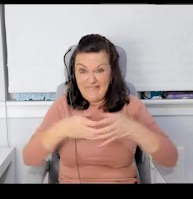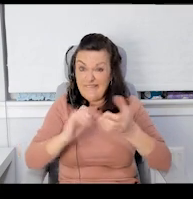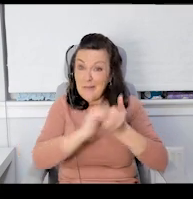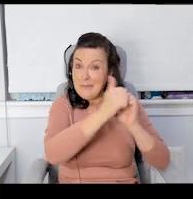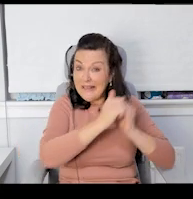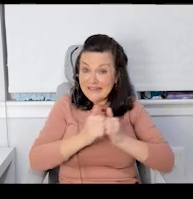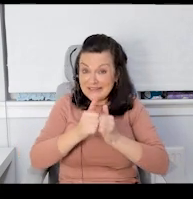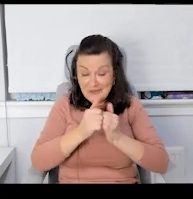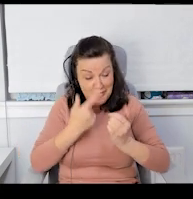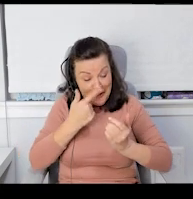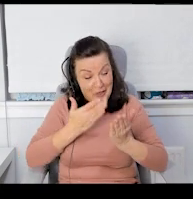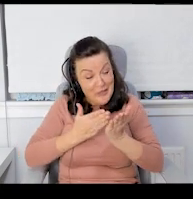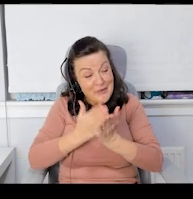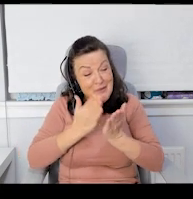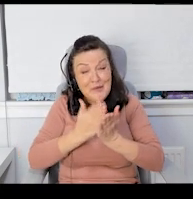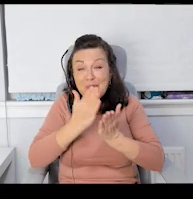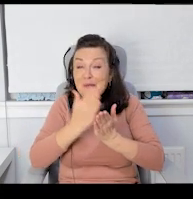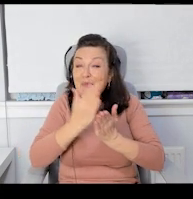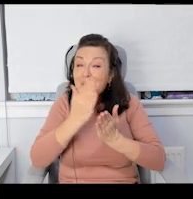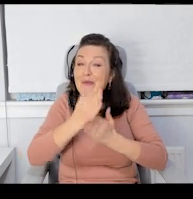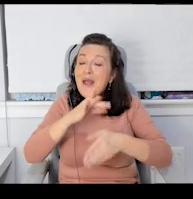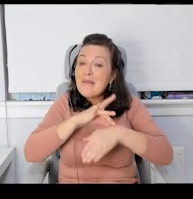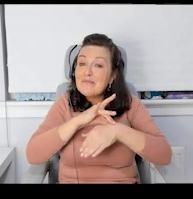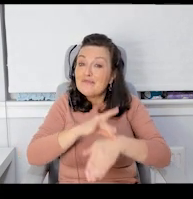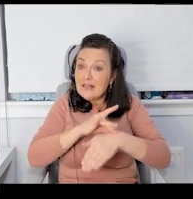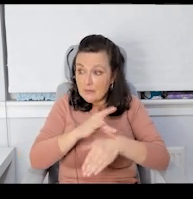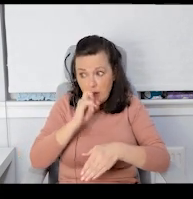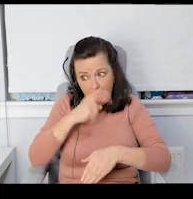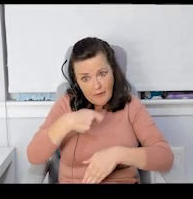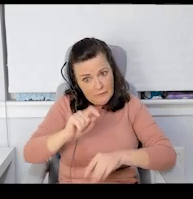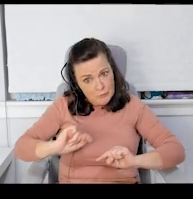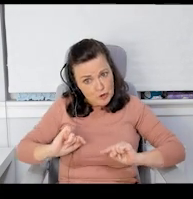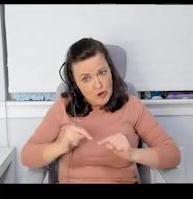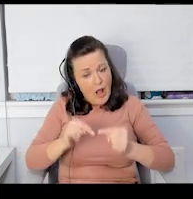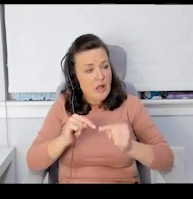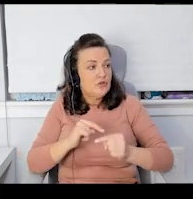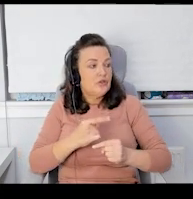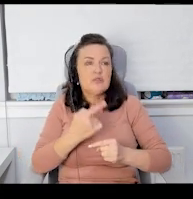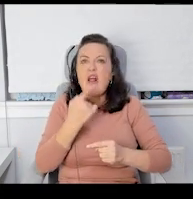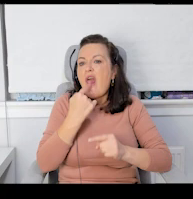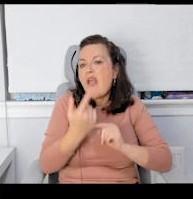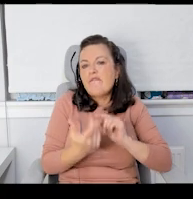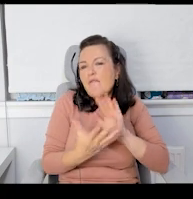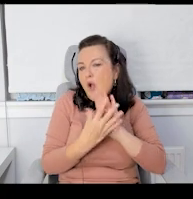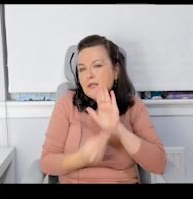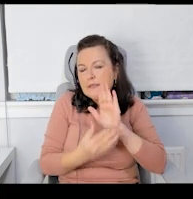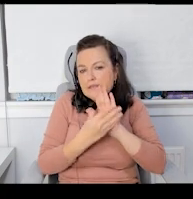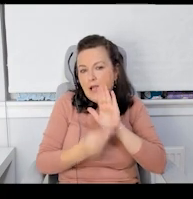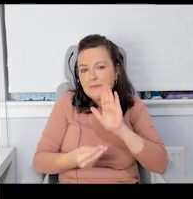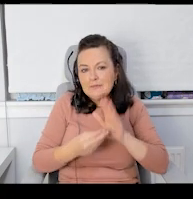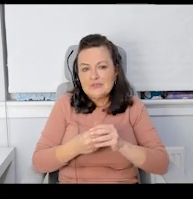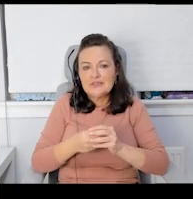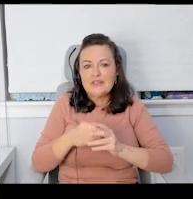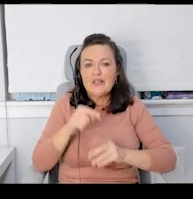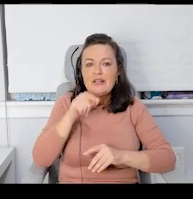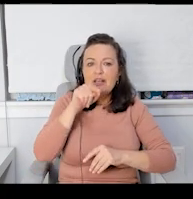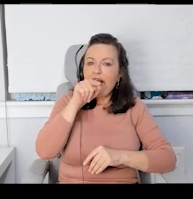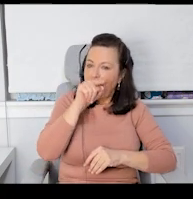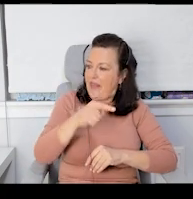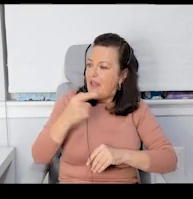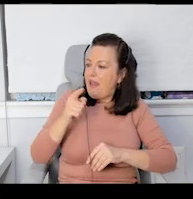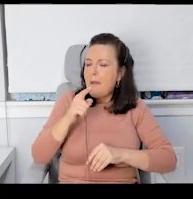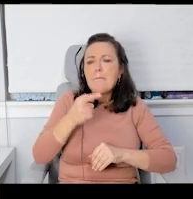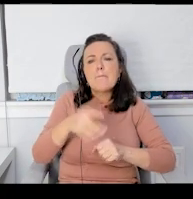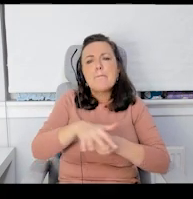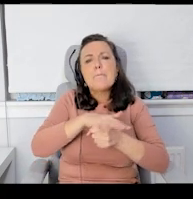And as they progress through their apprenticeship, they'll be given certain challenges to work together. One of the challenges is known as the Braithay Challenge. So there's a place